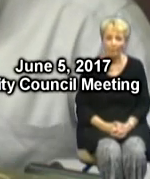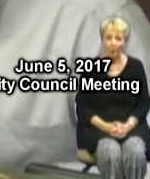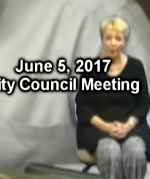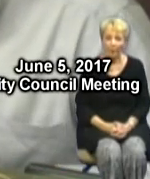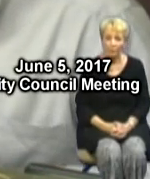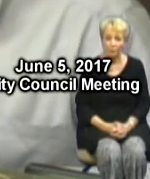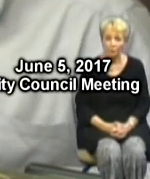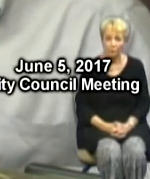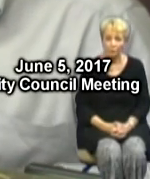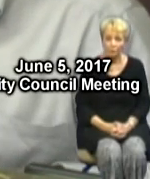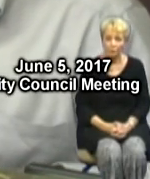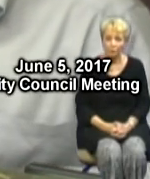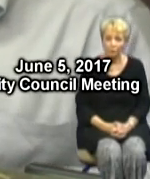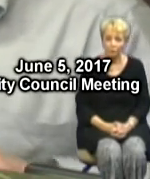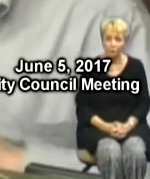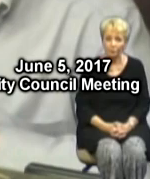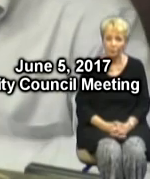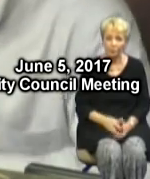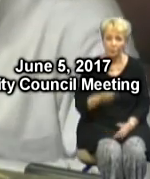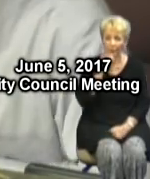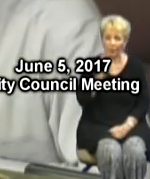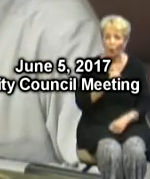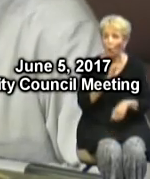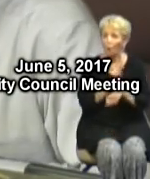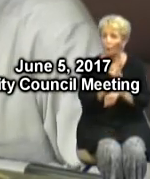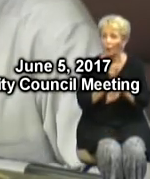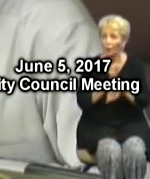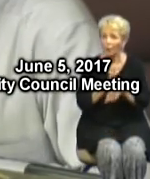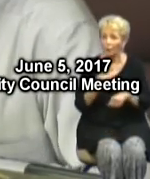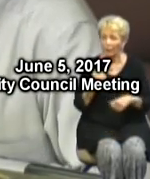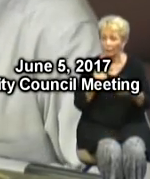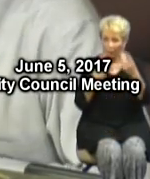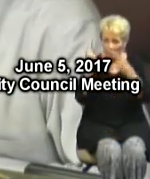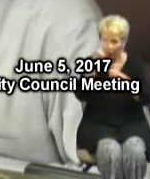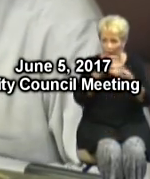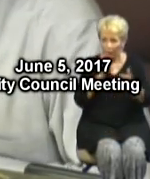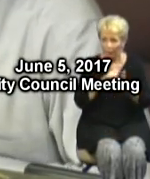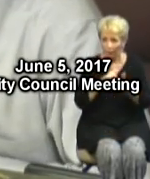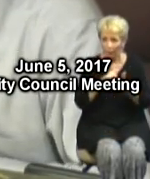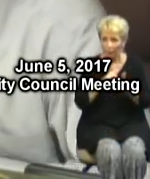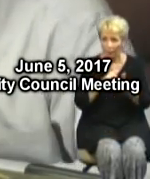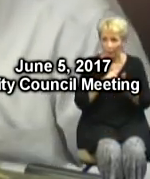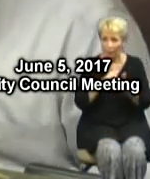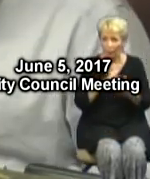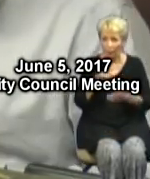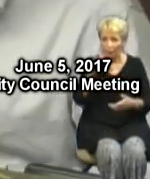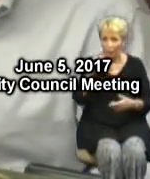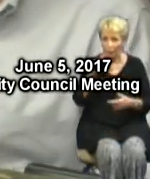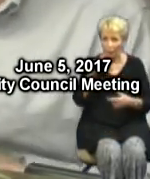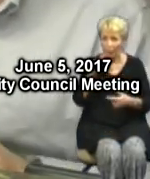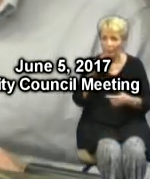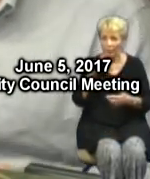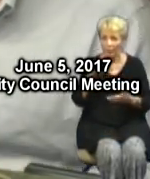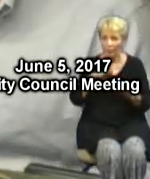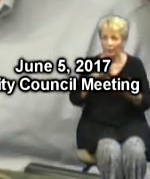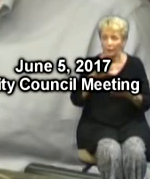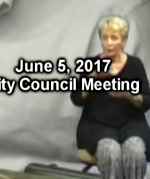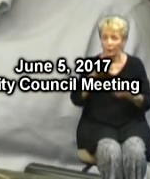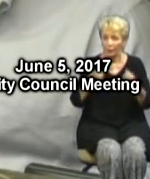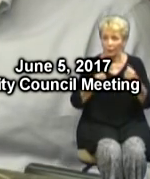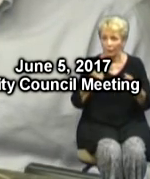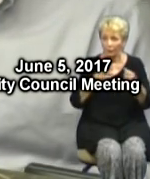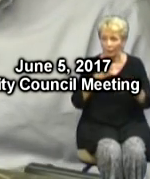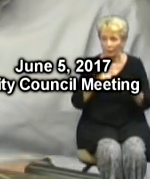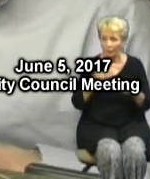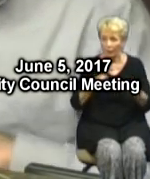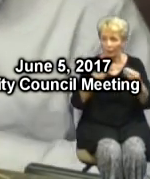Okay. Under old business, we had the consideration of removing the $20 vehicle tax. A motion was made